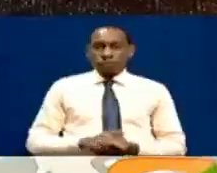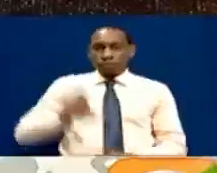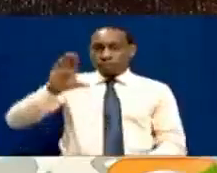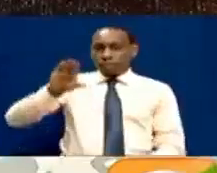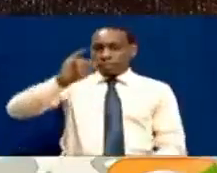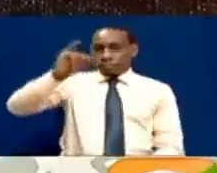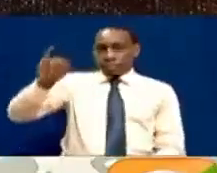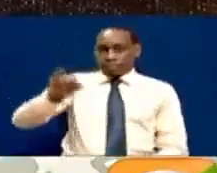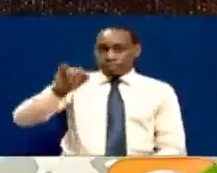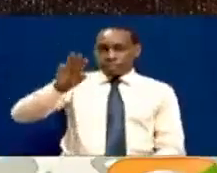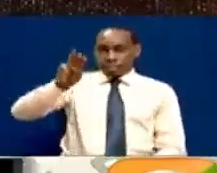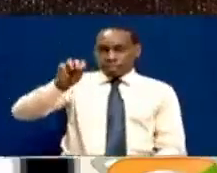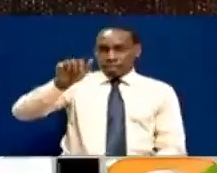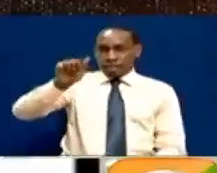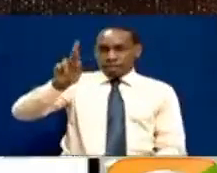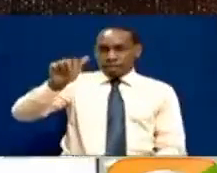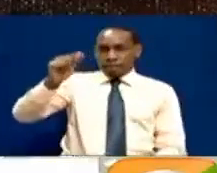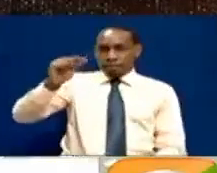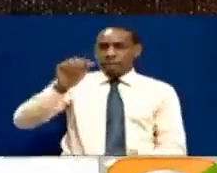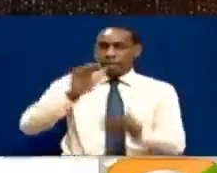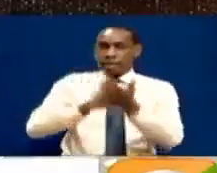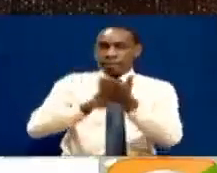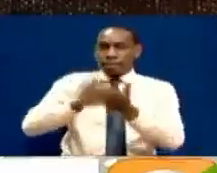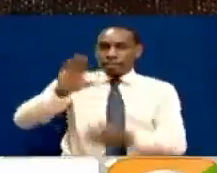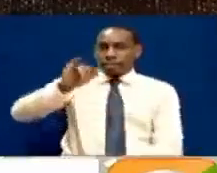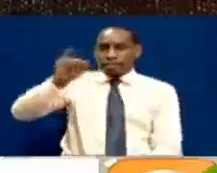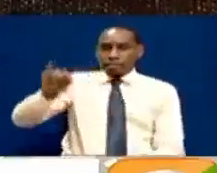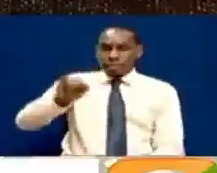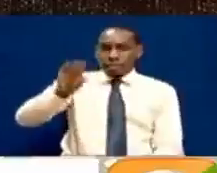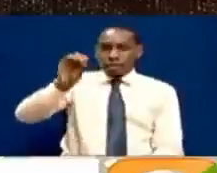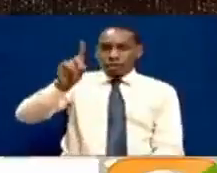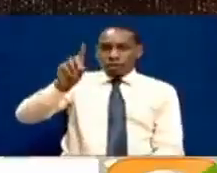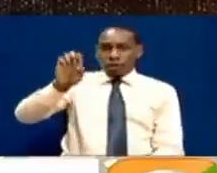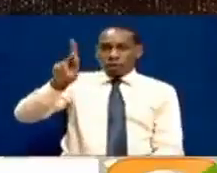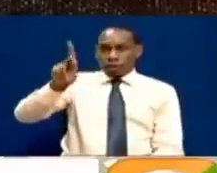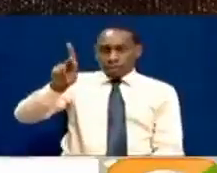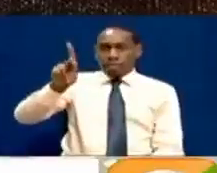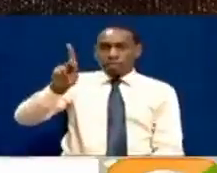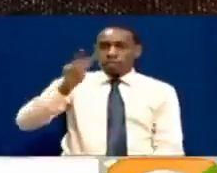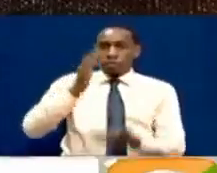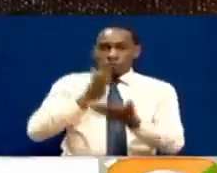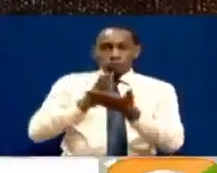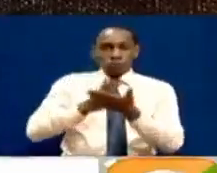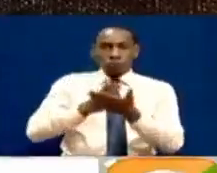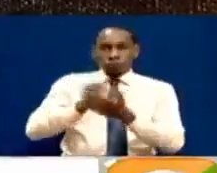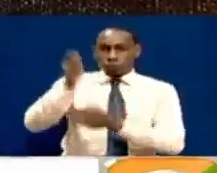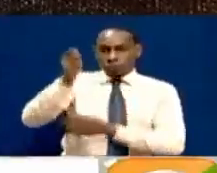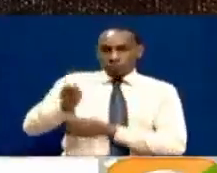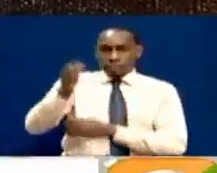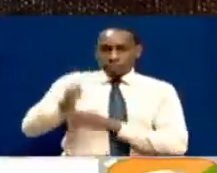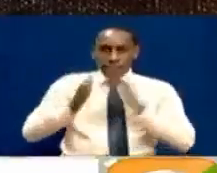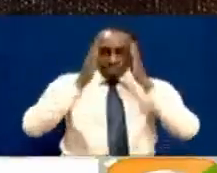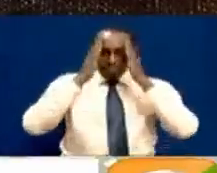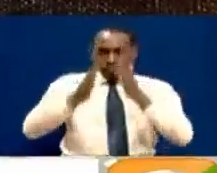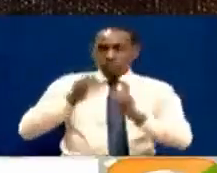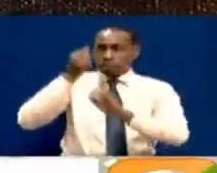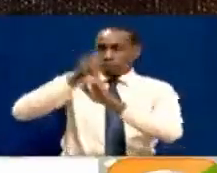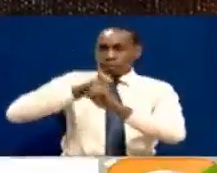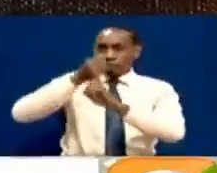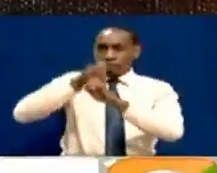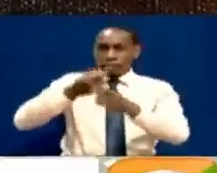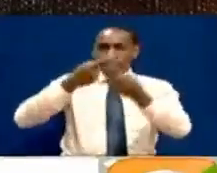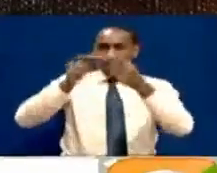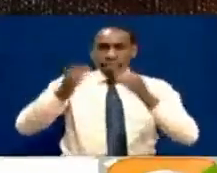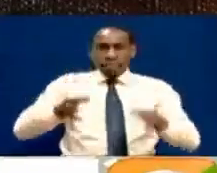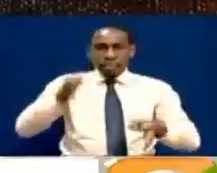Chief Justice David Maraga has eulogized Justice Otieno Odek as a dedicated judge who strived for the success of the